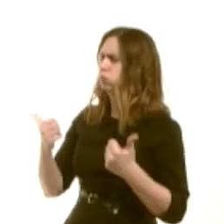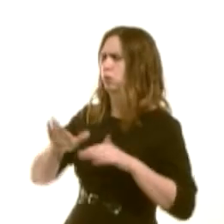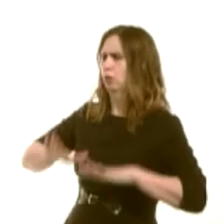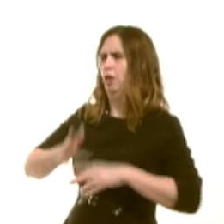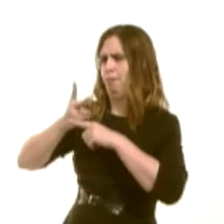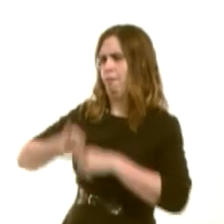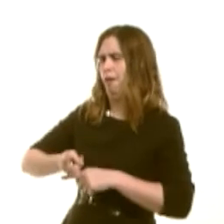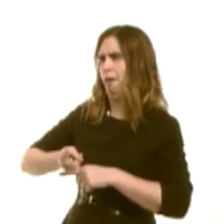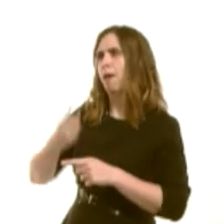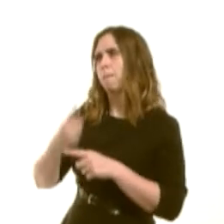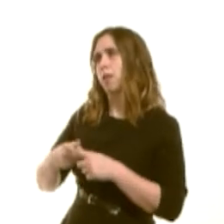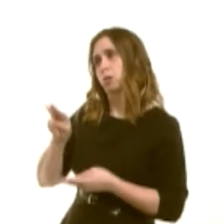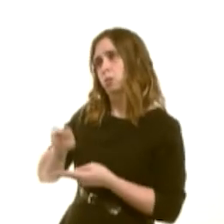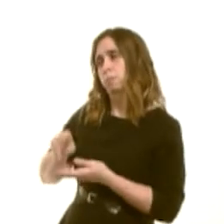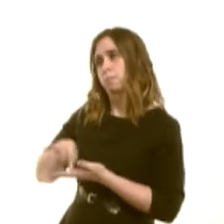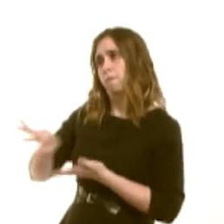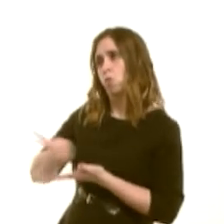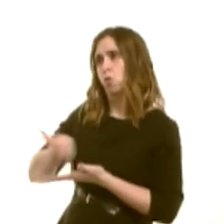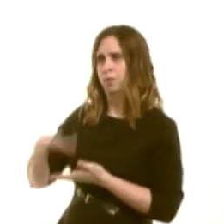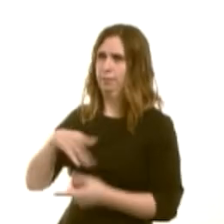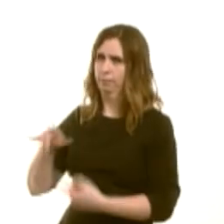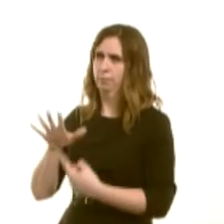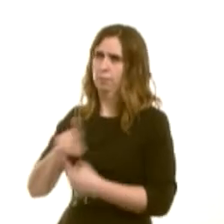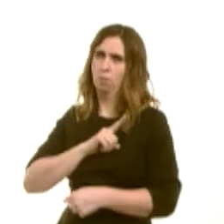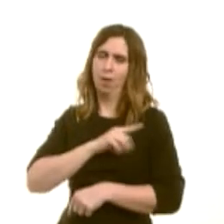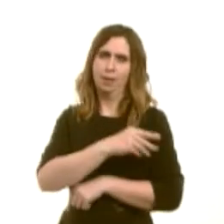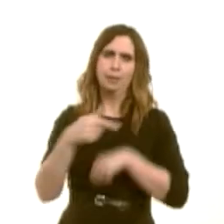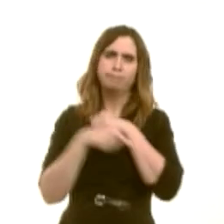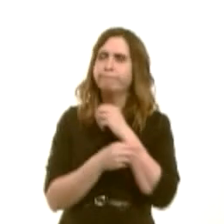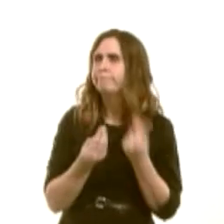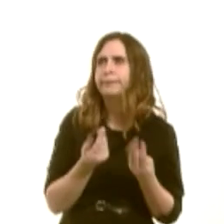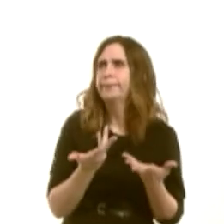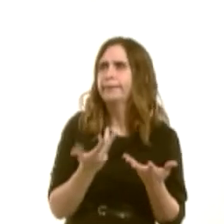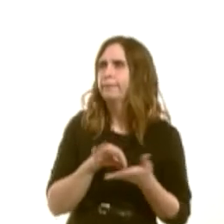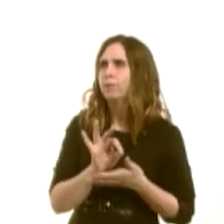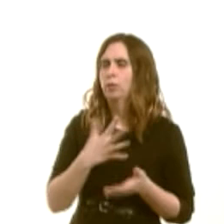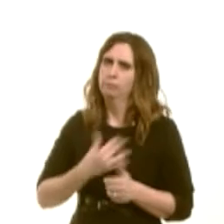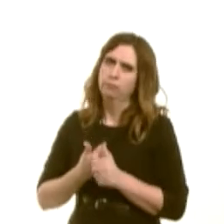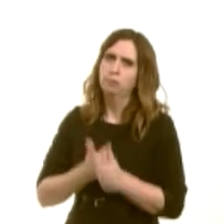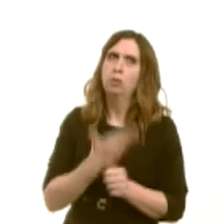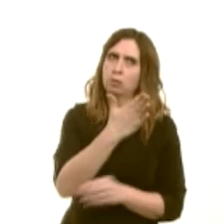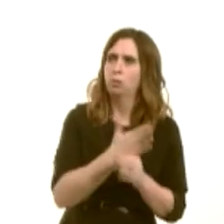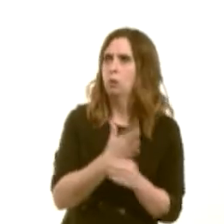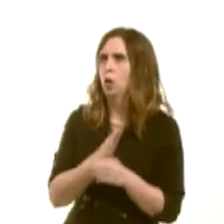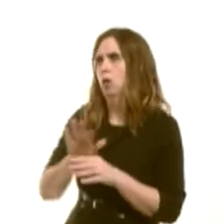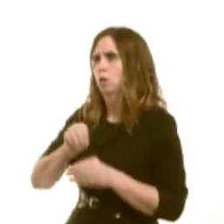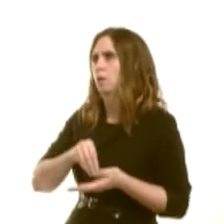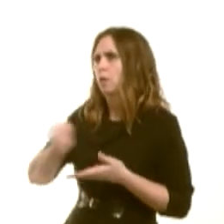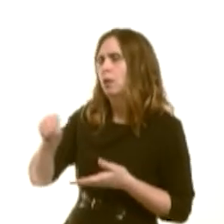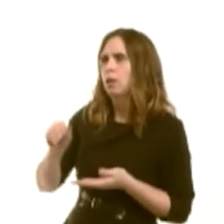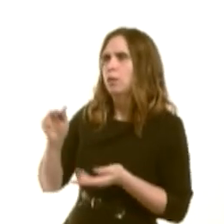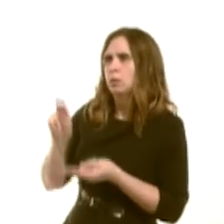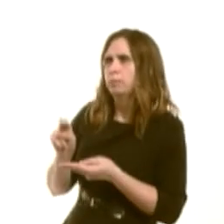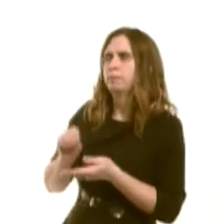and families across Wales, especially the most disadvantaged, remains one of our top priorities. And of course, it's central to our tackling poverty agenda and the